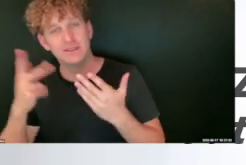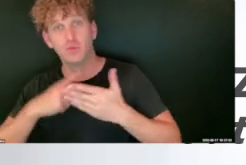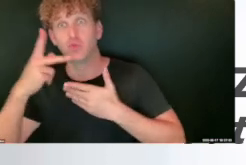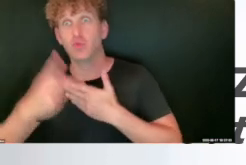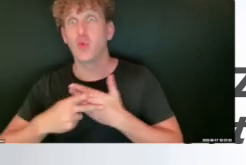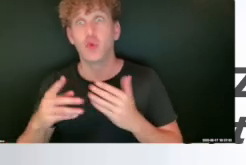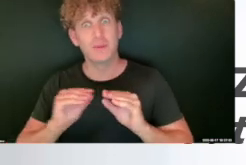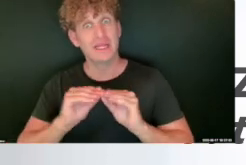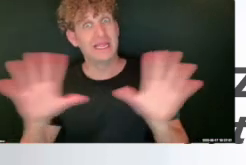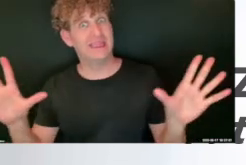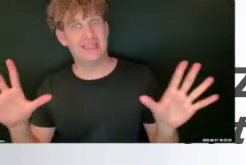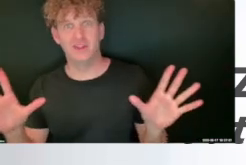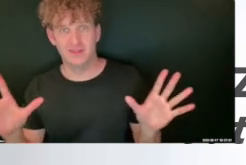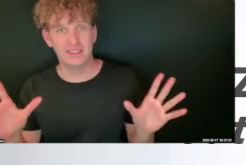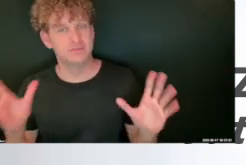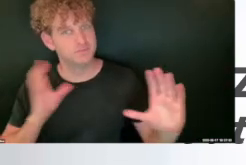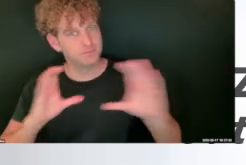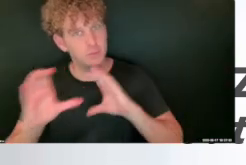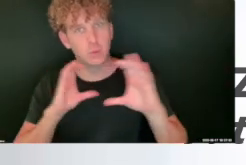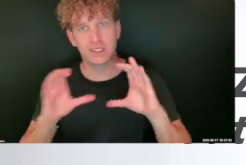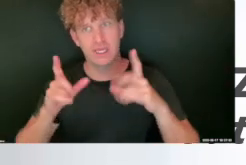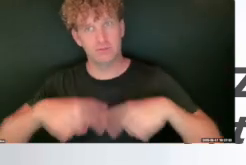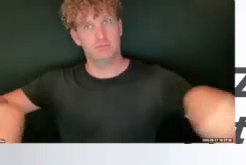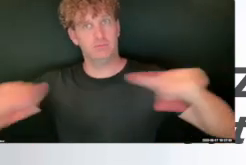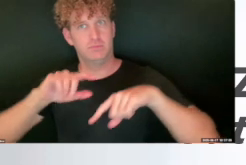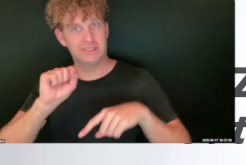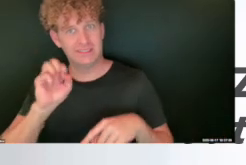responsible environmental and safety procedures.